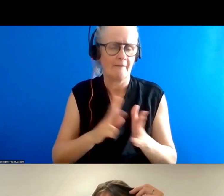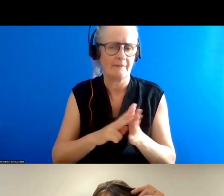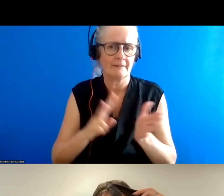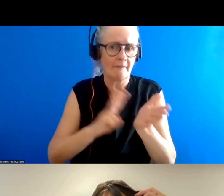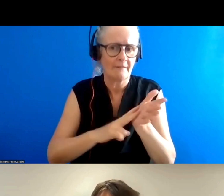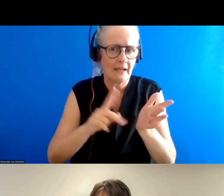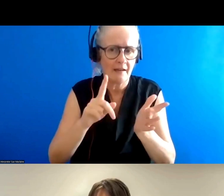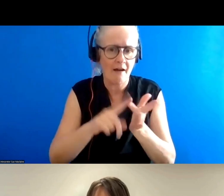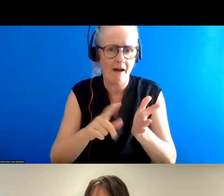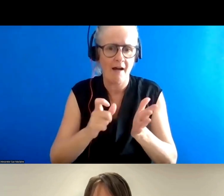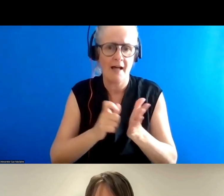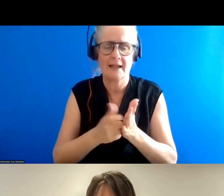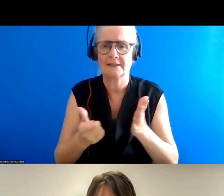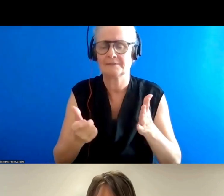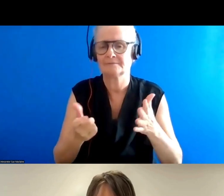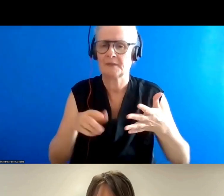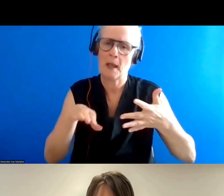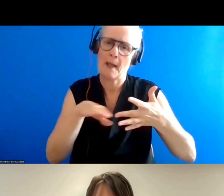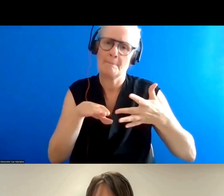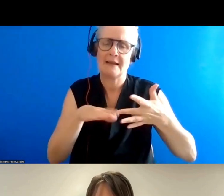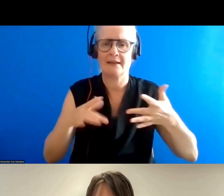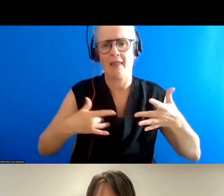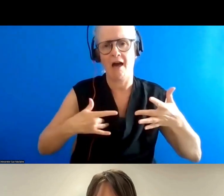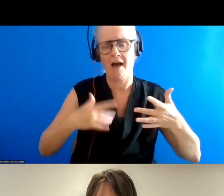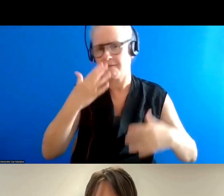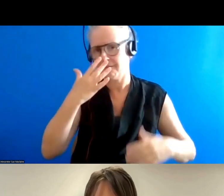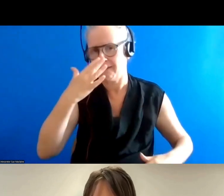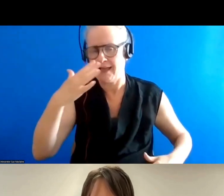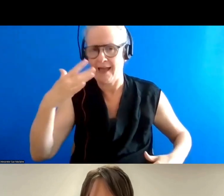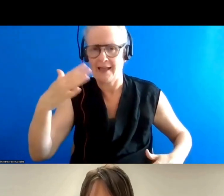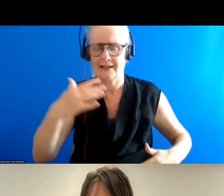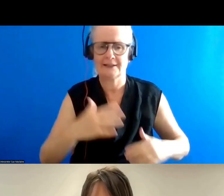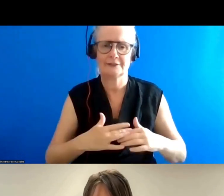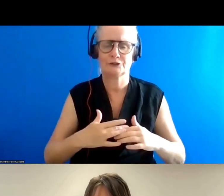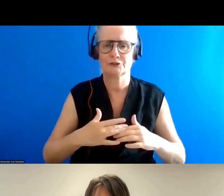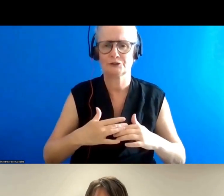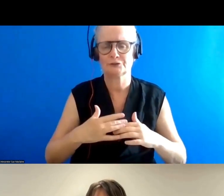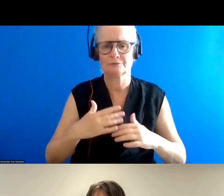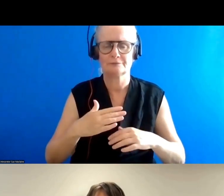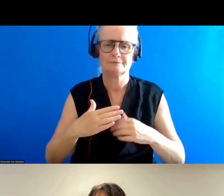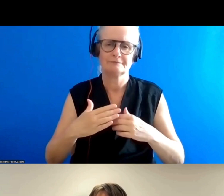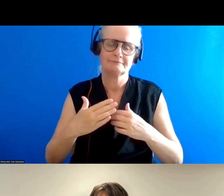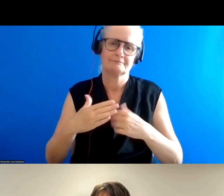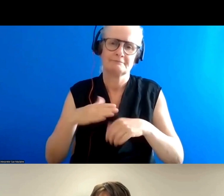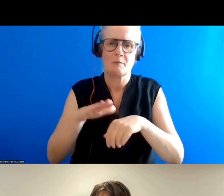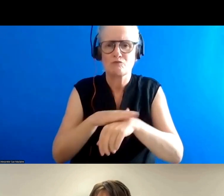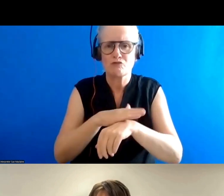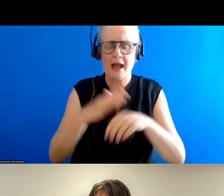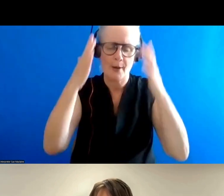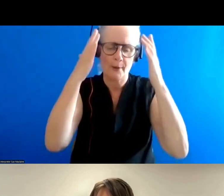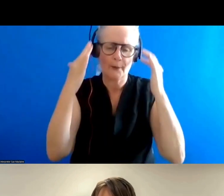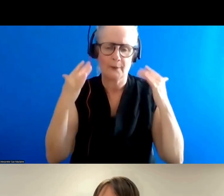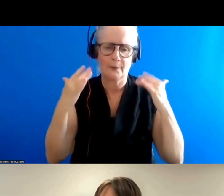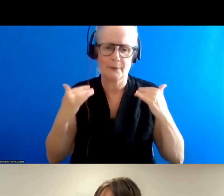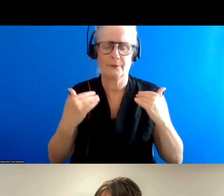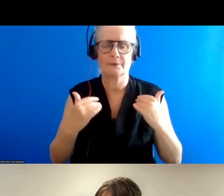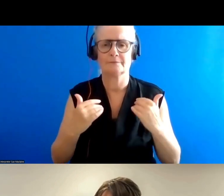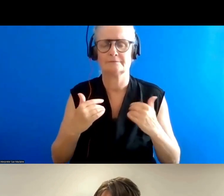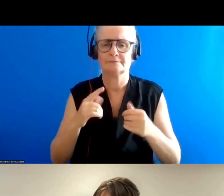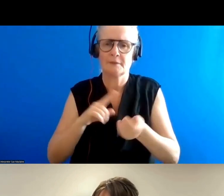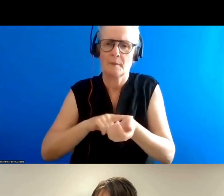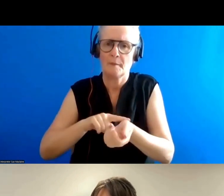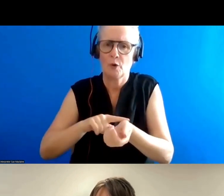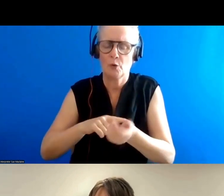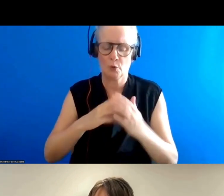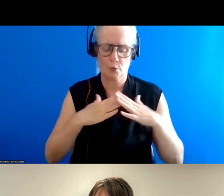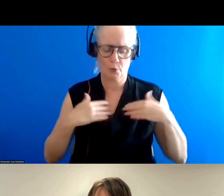a brown hair fringe and a black top and blue-green necklace. Today we'll be joined by Paul